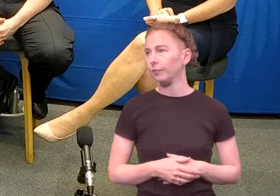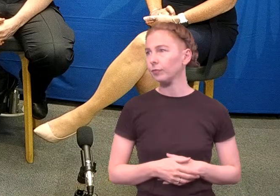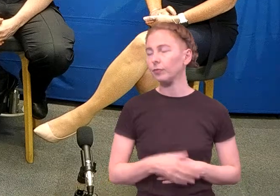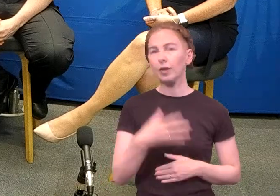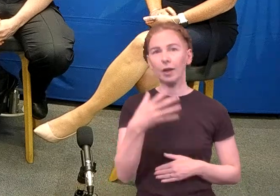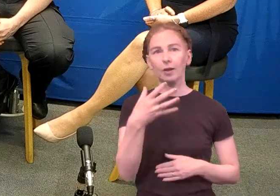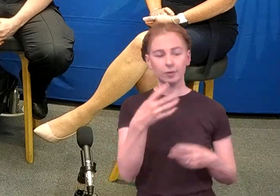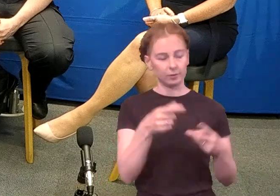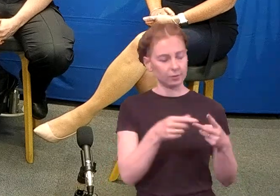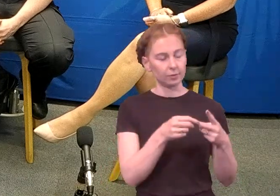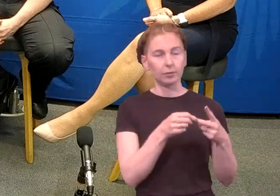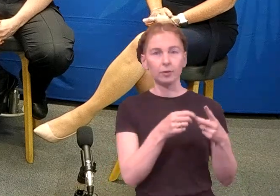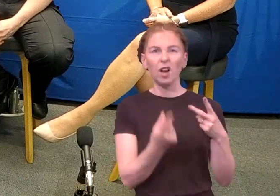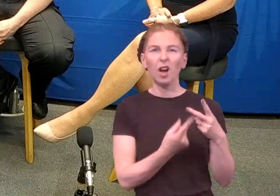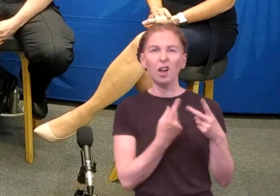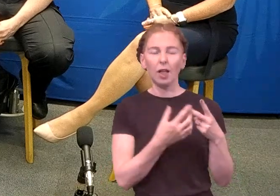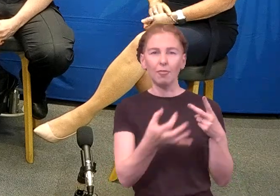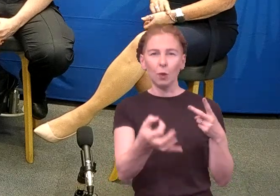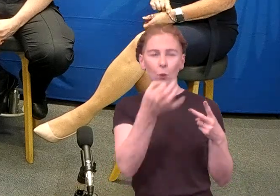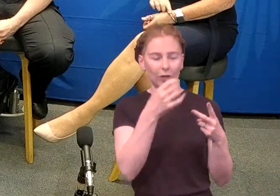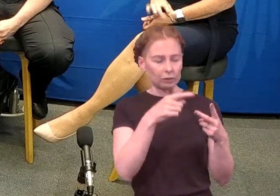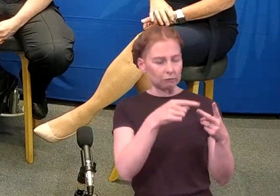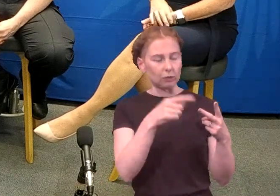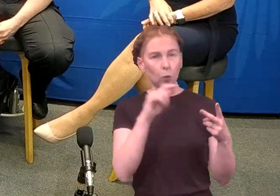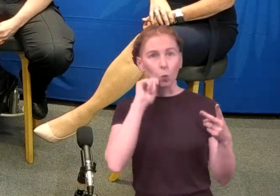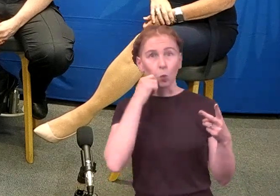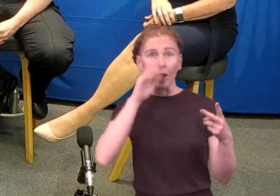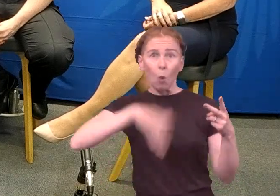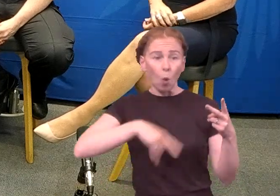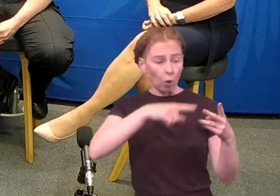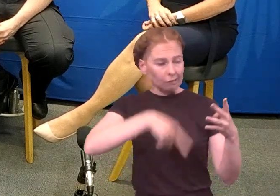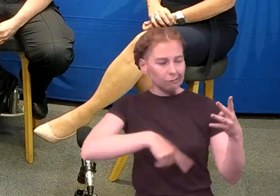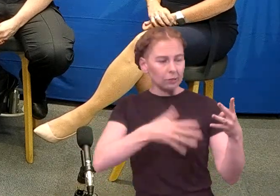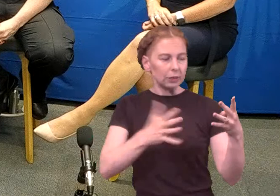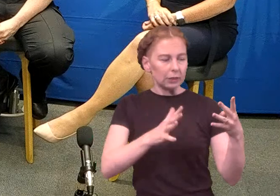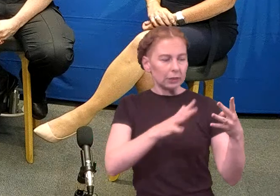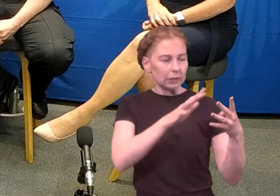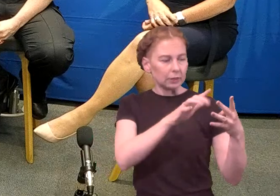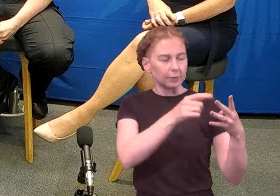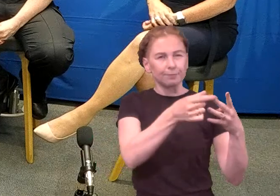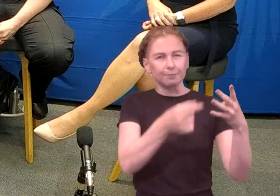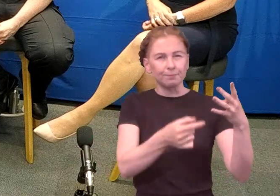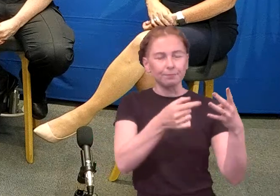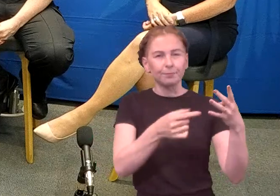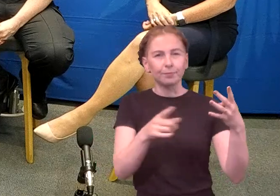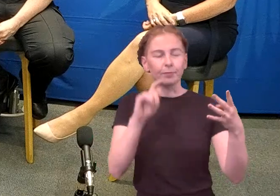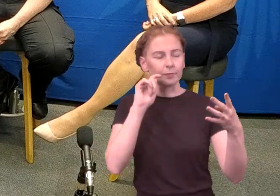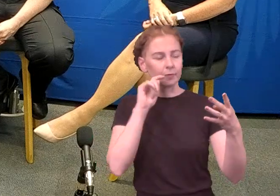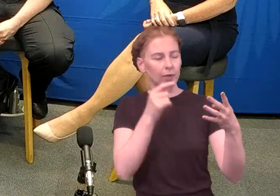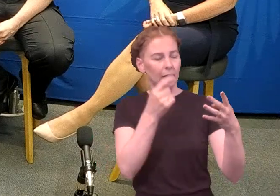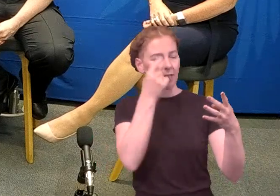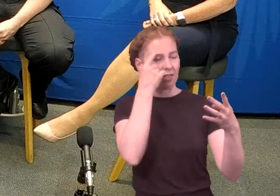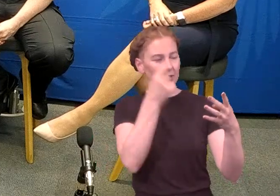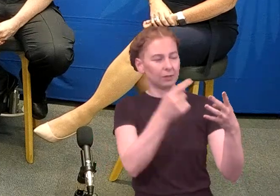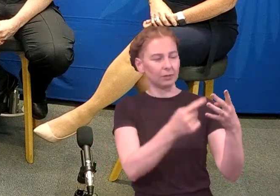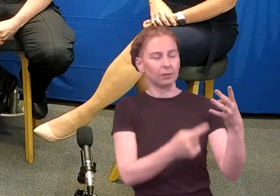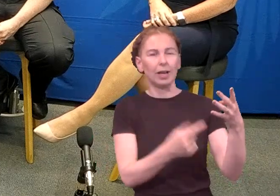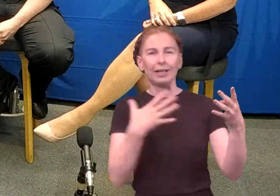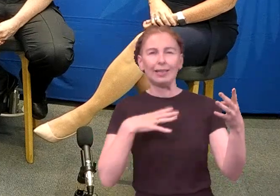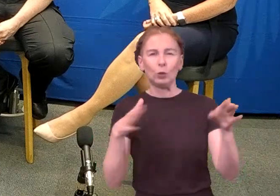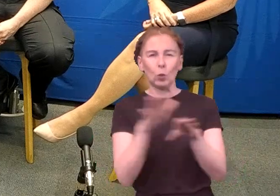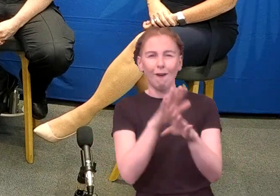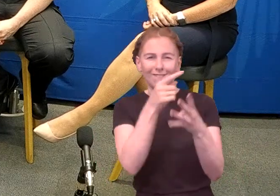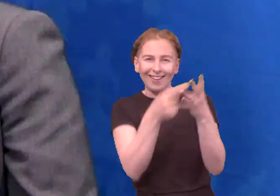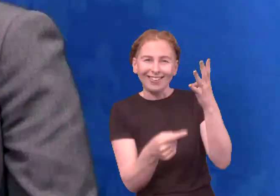questions, so I probably will skip to those and then I will come back to one of the other questions that we've had. So